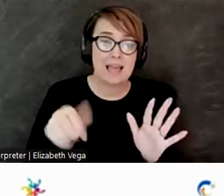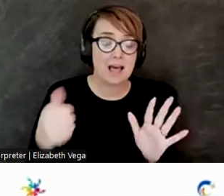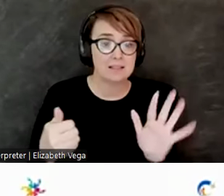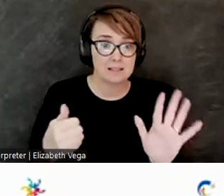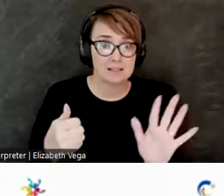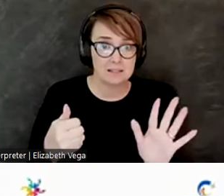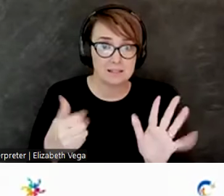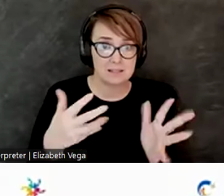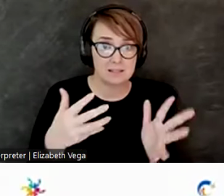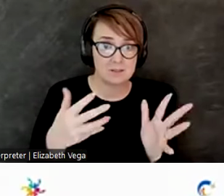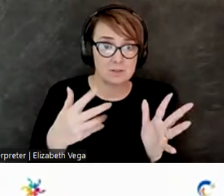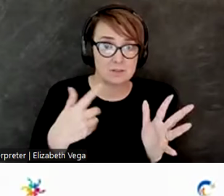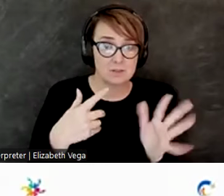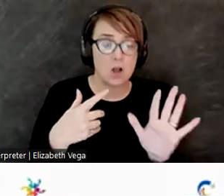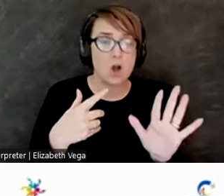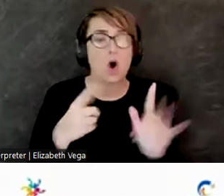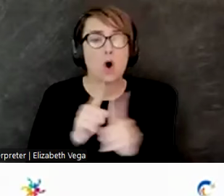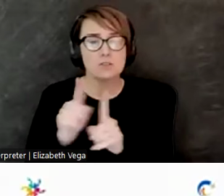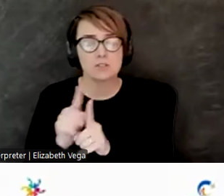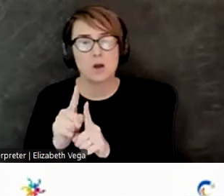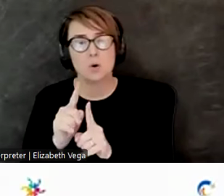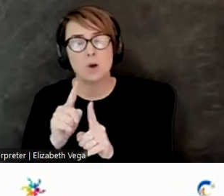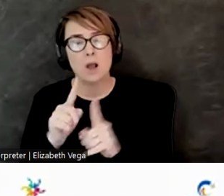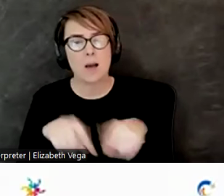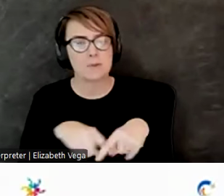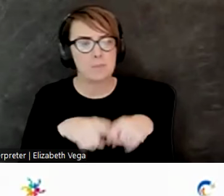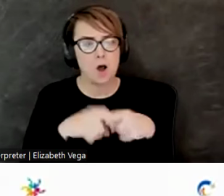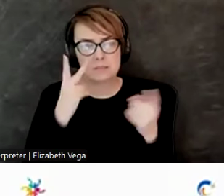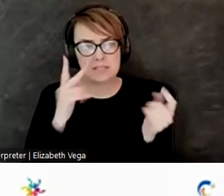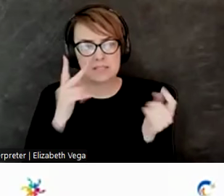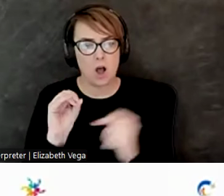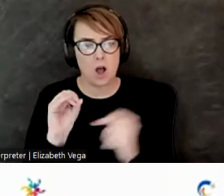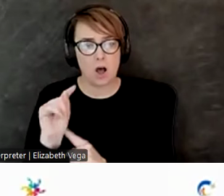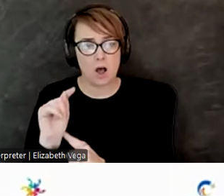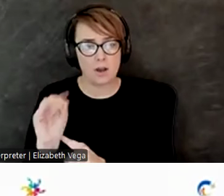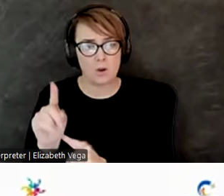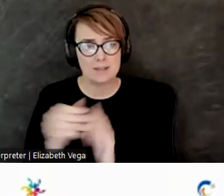give Otto's input. He's asking, am I the only consumer on this advisory committee?